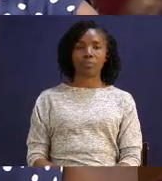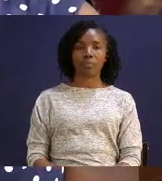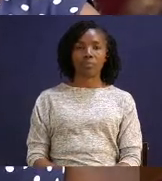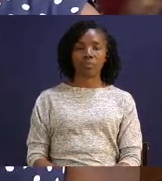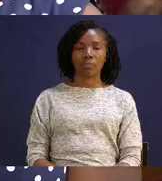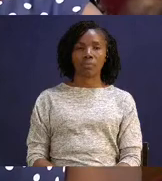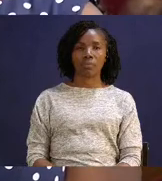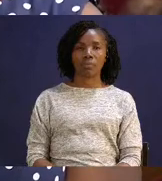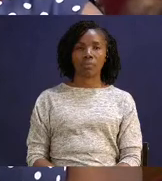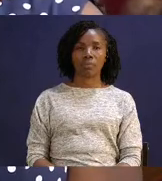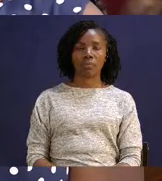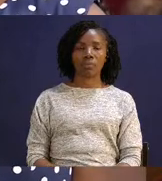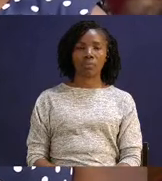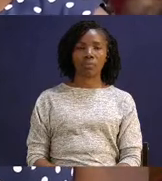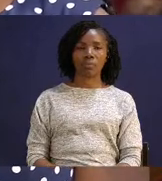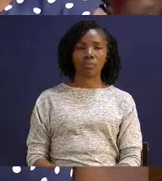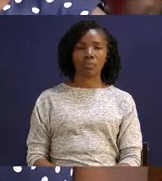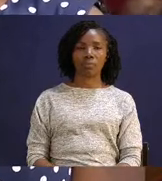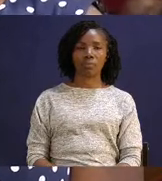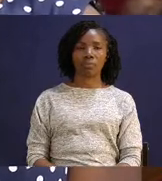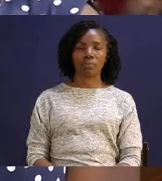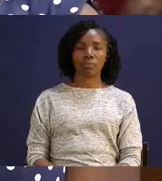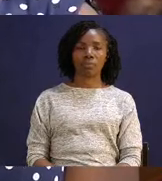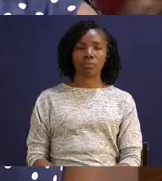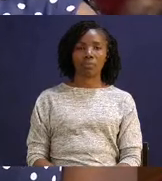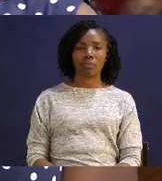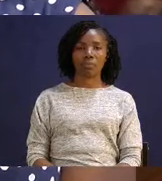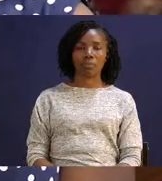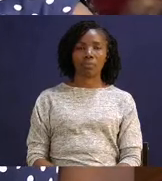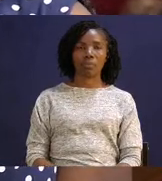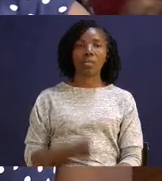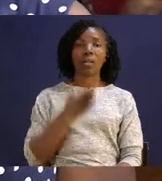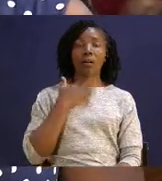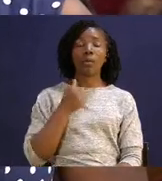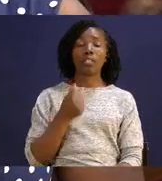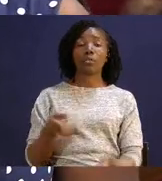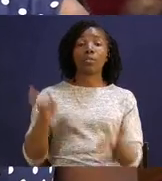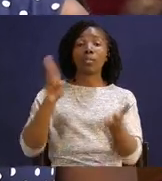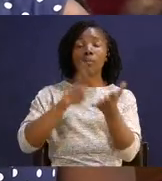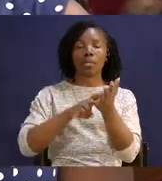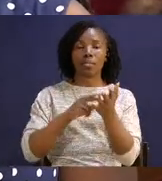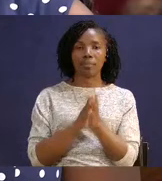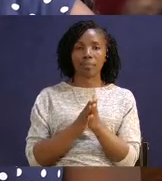Okay. But then you'll give us a testimony. Mm-hmm. So, I want you to say this, hold my hand.